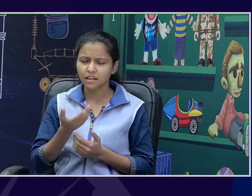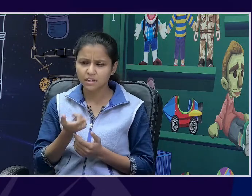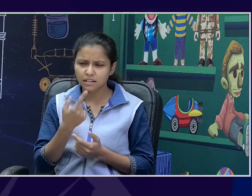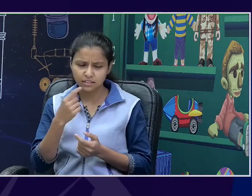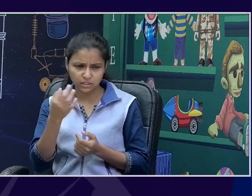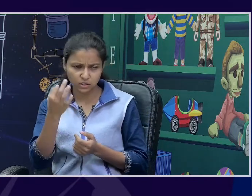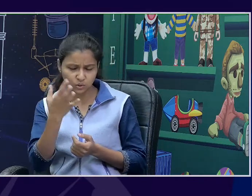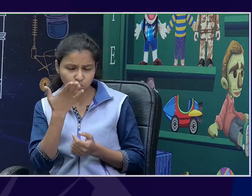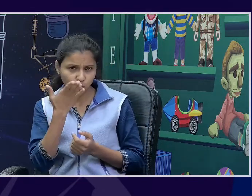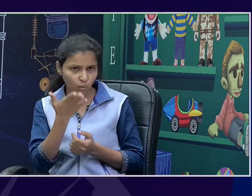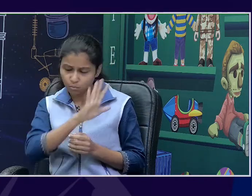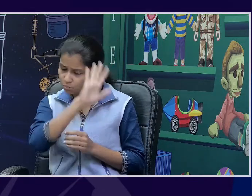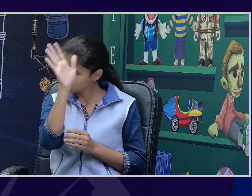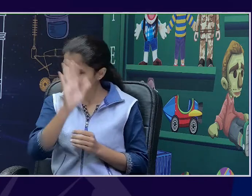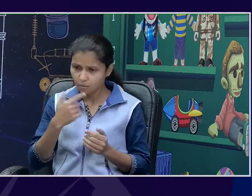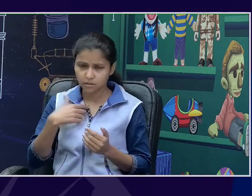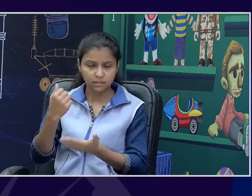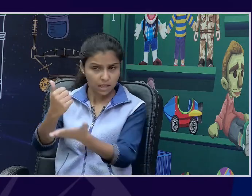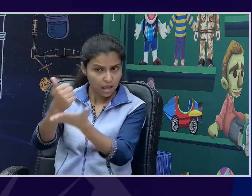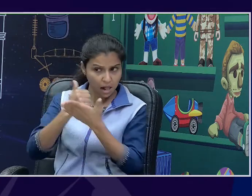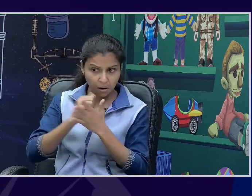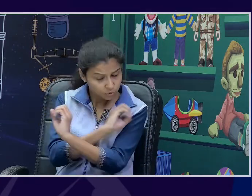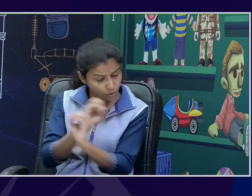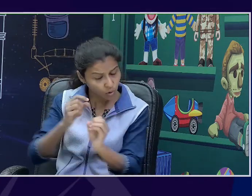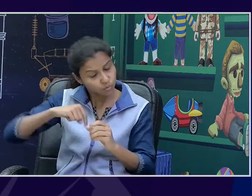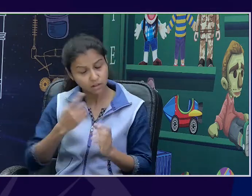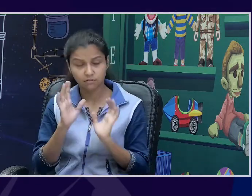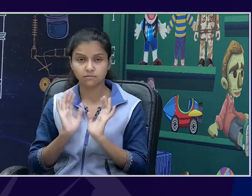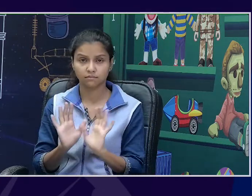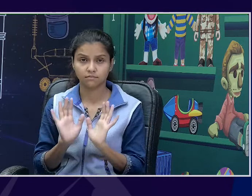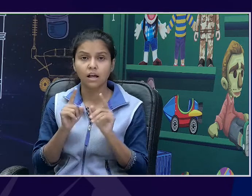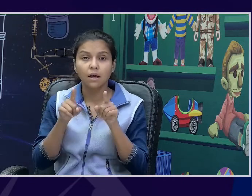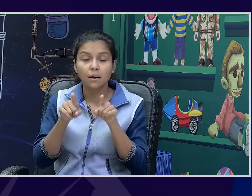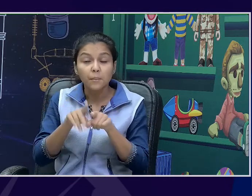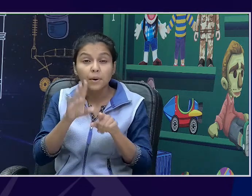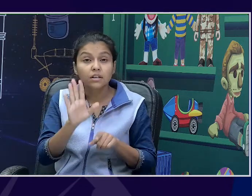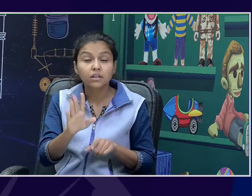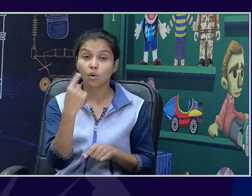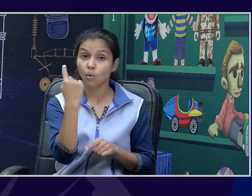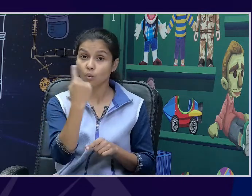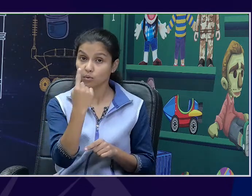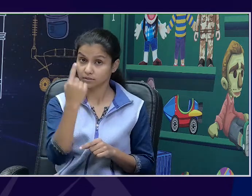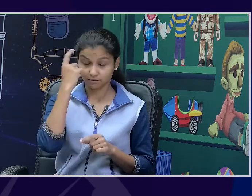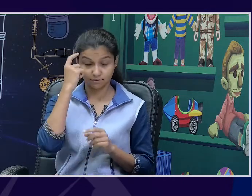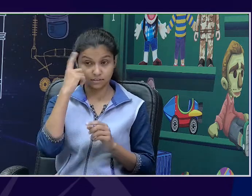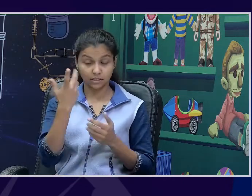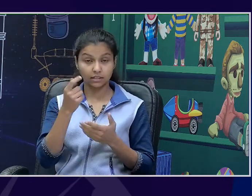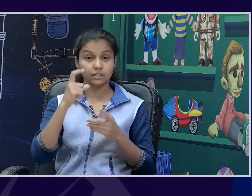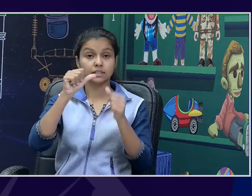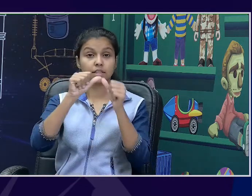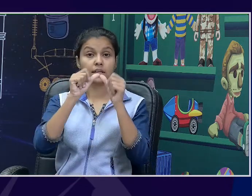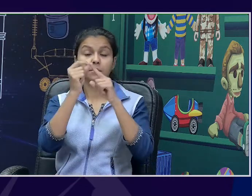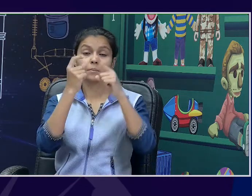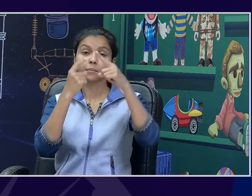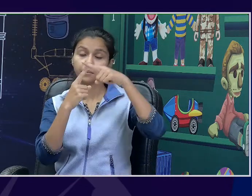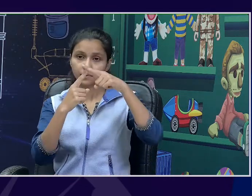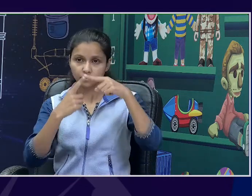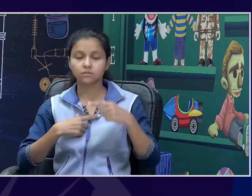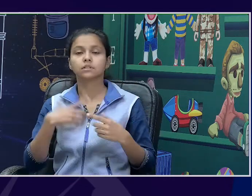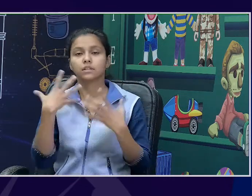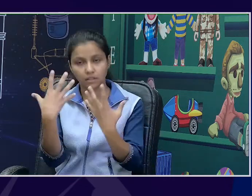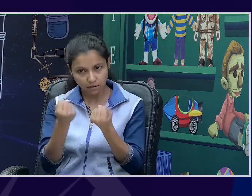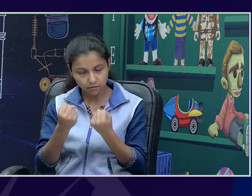Because he knew that nobody will come to help him except himself. So that was the only thing that gave him